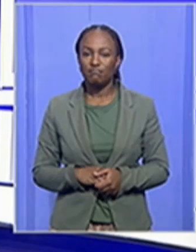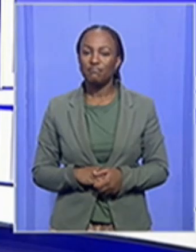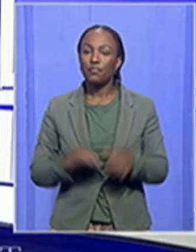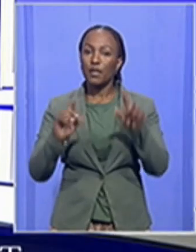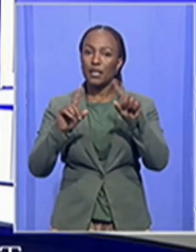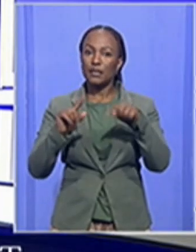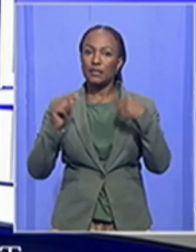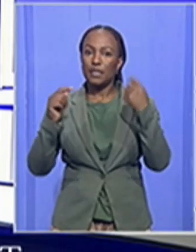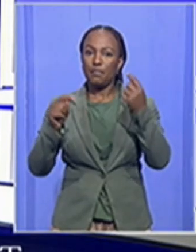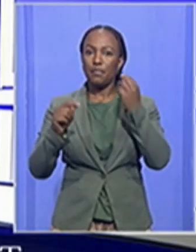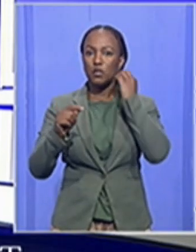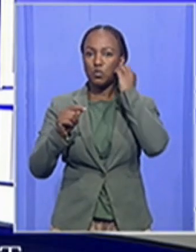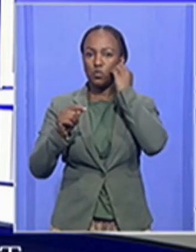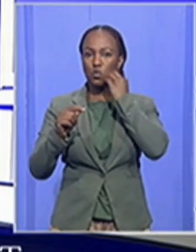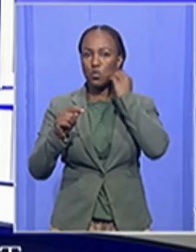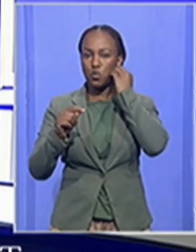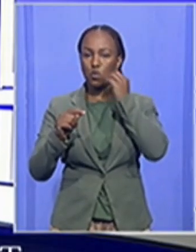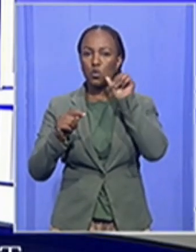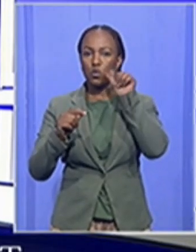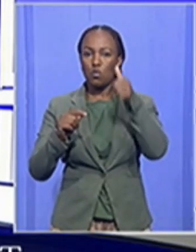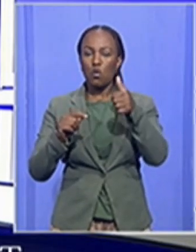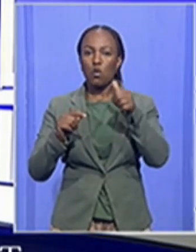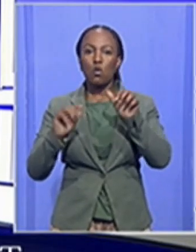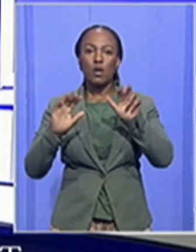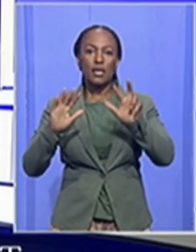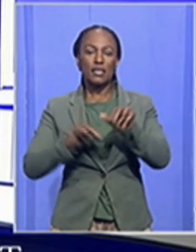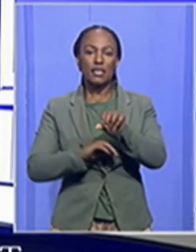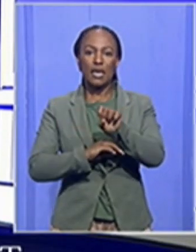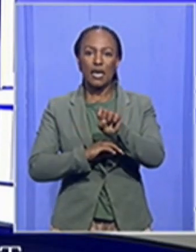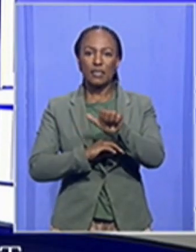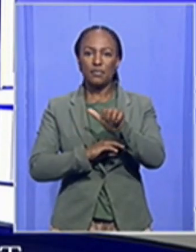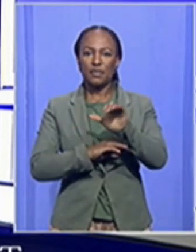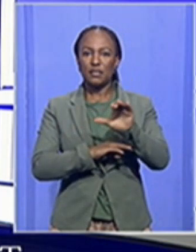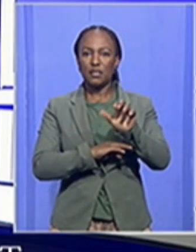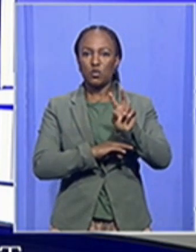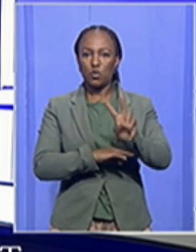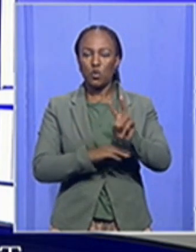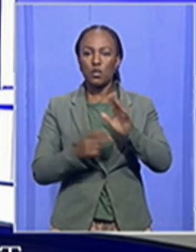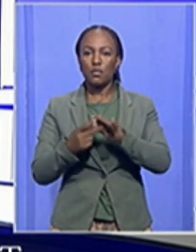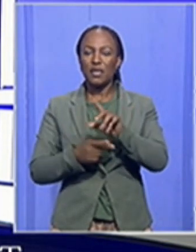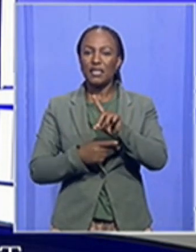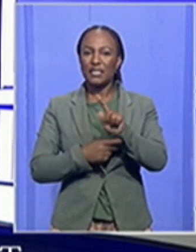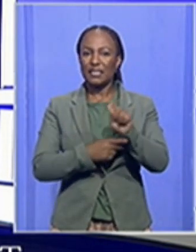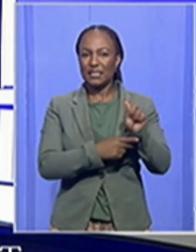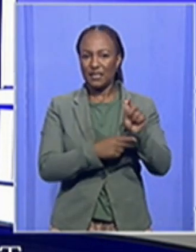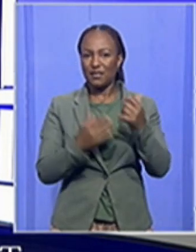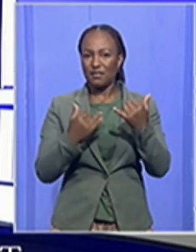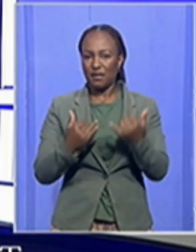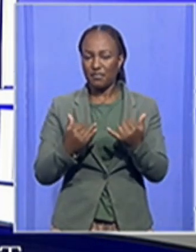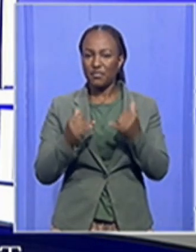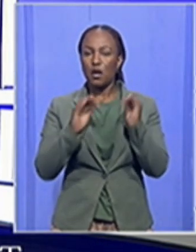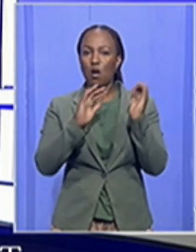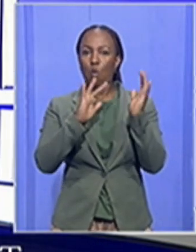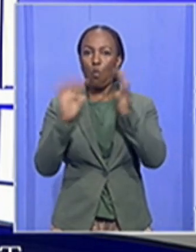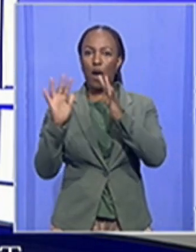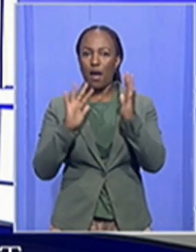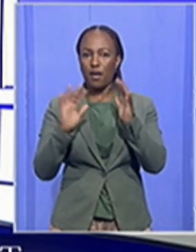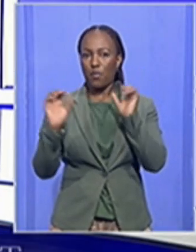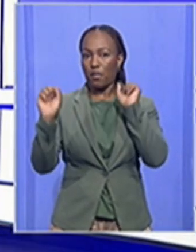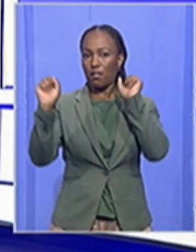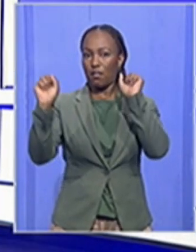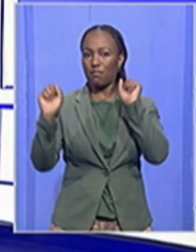tša Sesotho ba tla losolola tšona ka iri ya boseswai mo go SABC 2 le go SABC le hae ga bjale pulera kgwatho o latela ka kakanyo ya maemo a